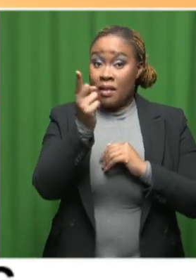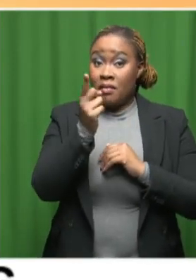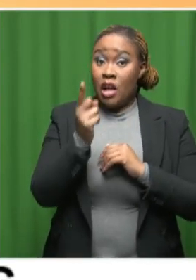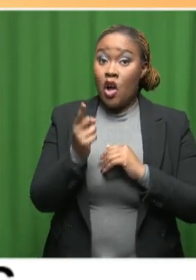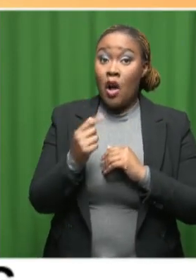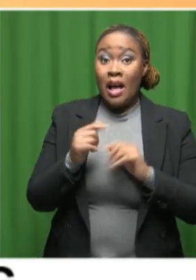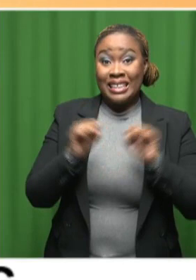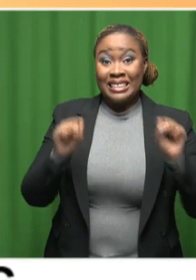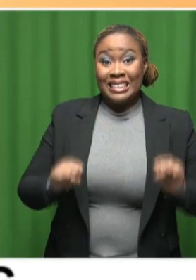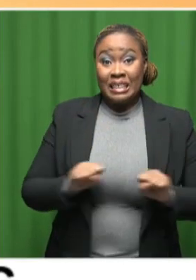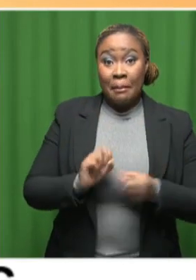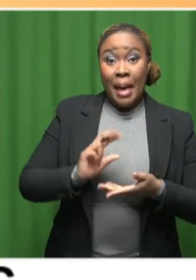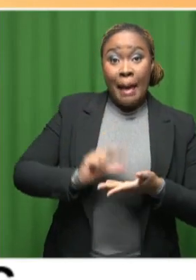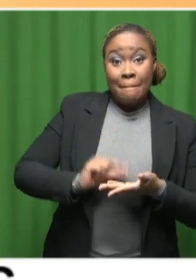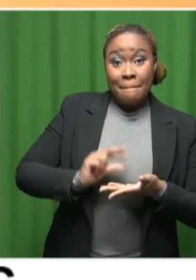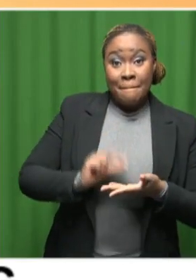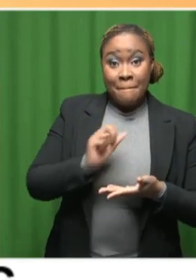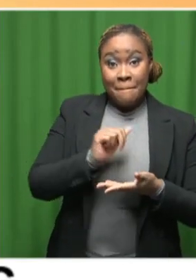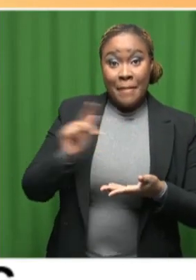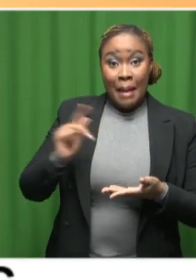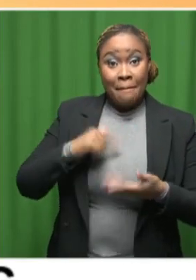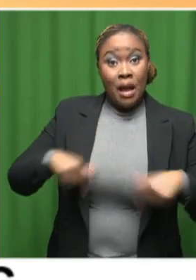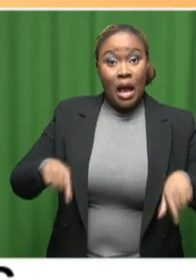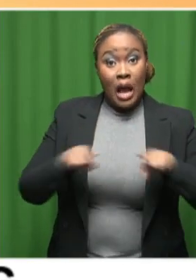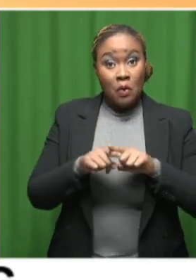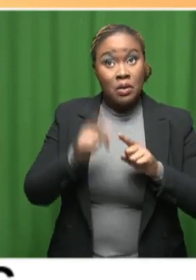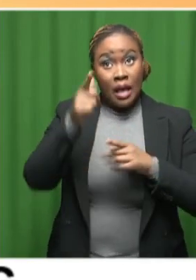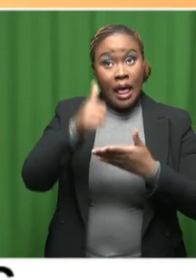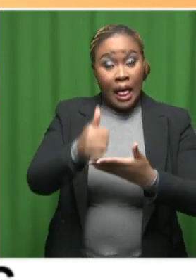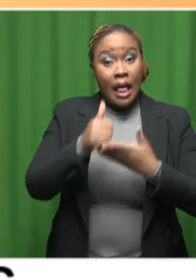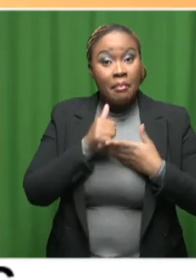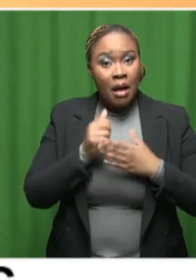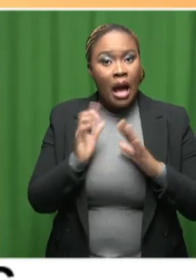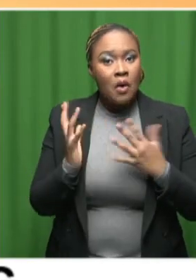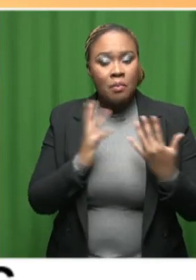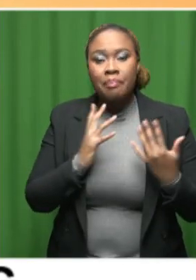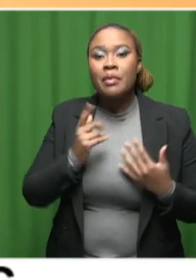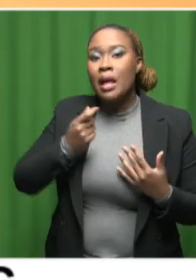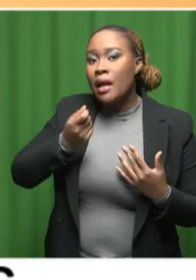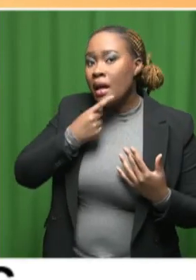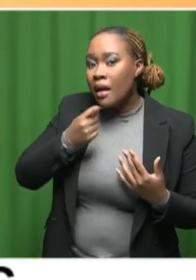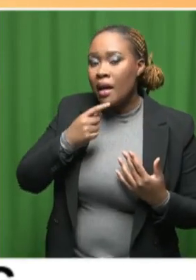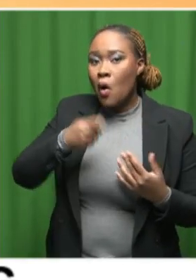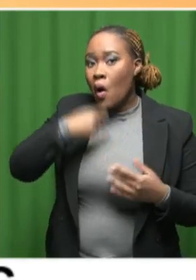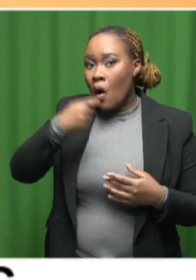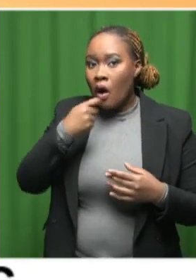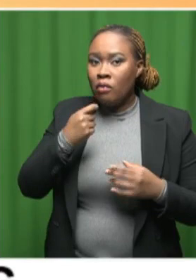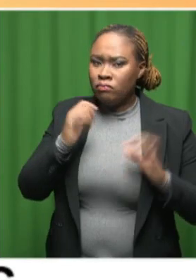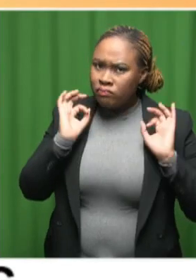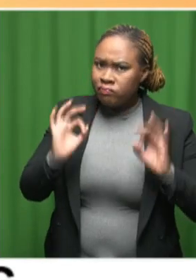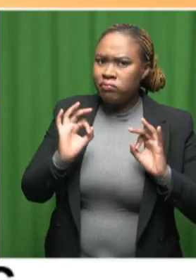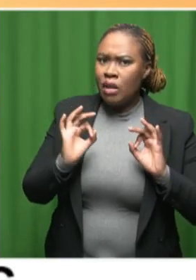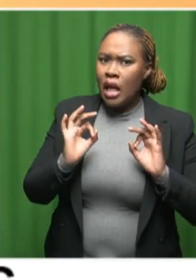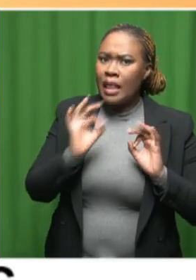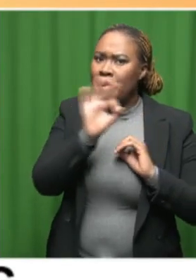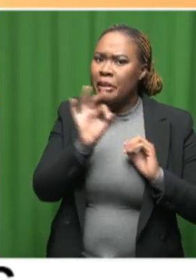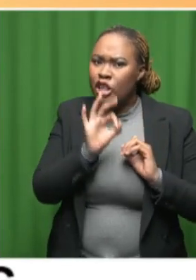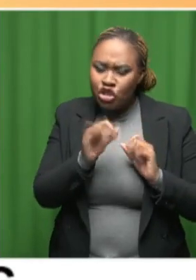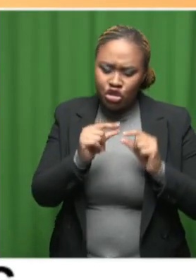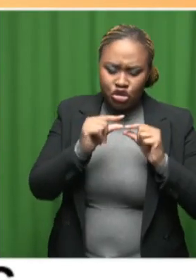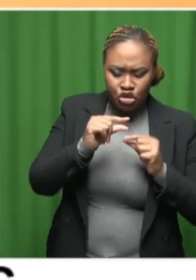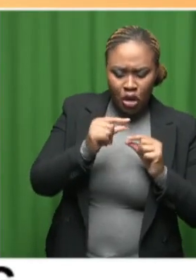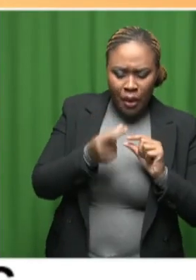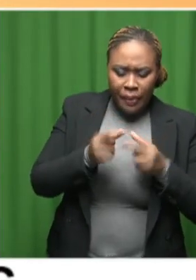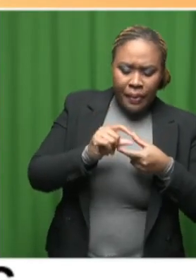assist with the correct administration and dosing of a product. They provide tools, digital tools, that